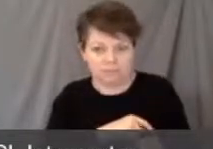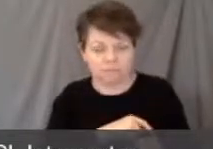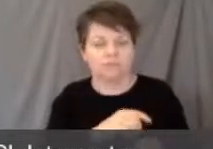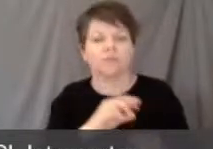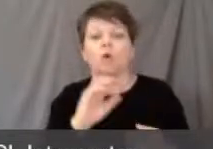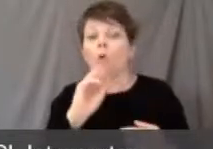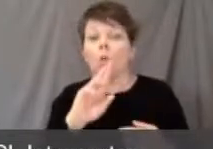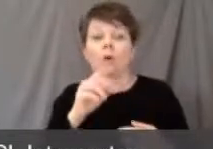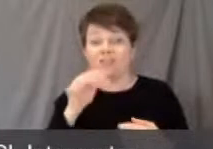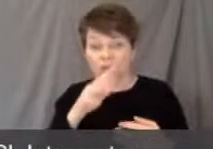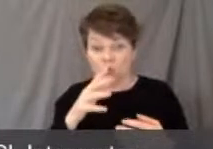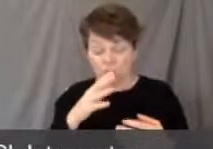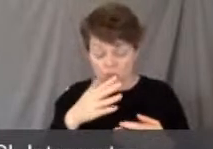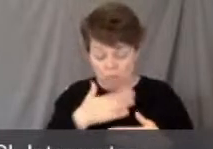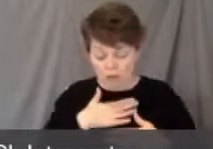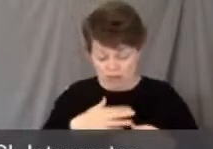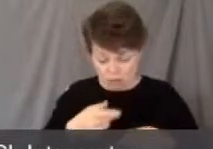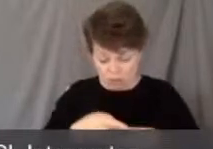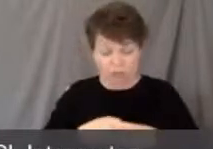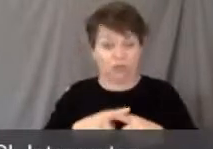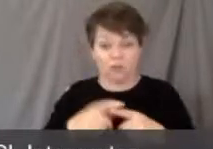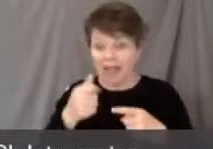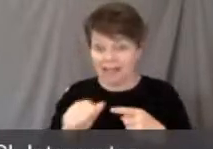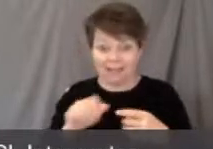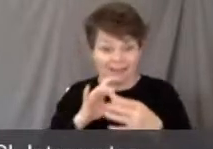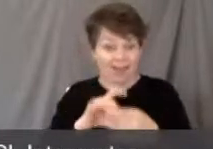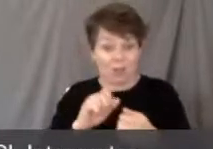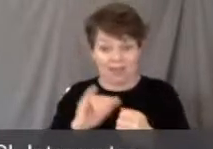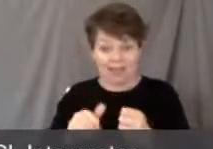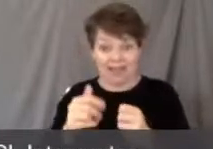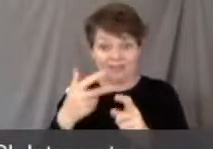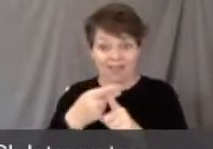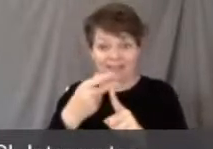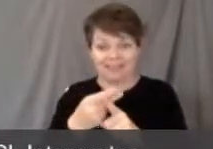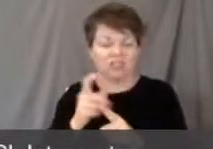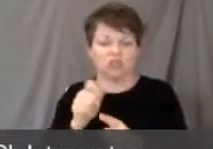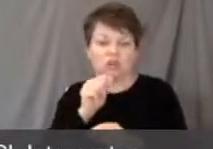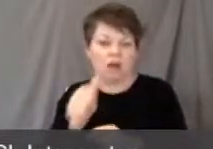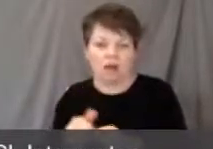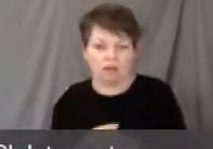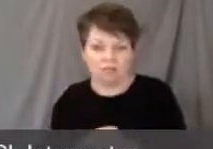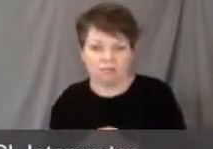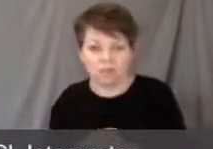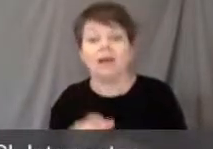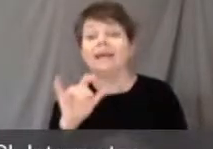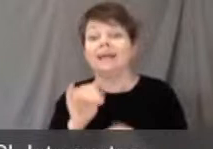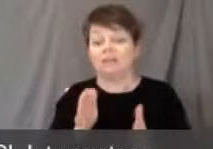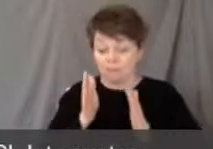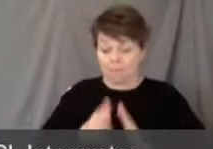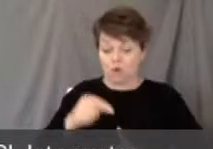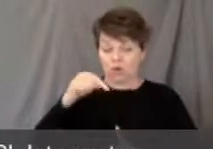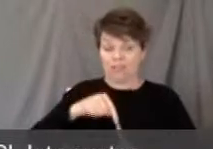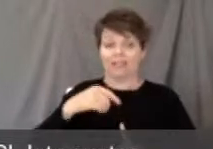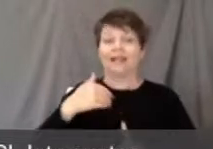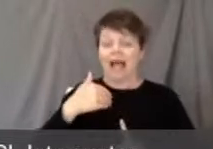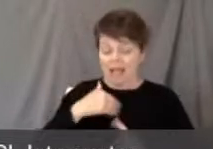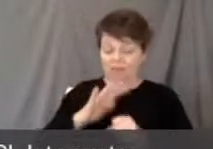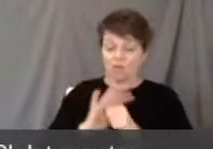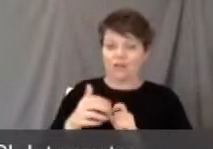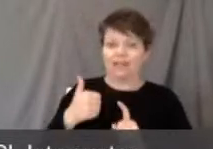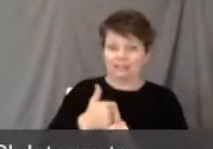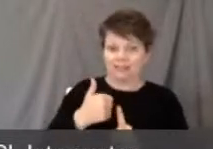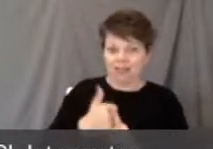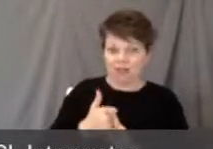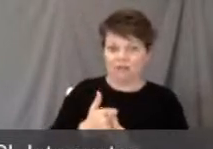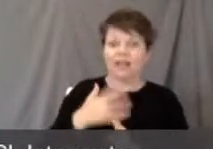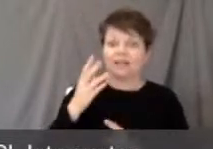not recommend getting it. If a person has had a COVID infection, a natural COVID infection, and they received